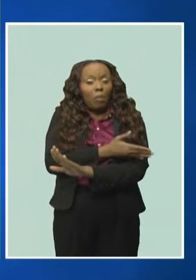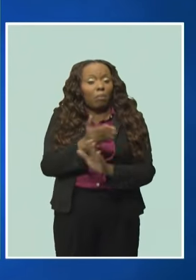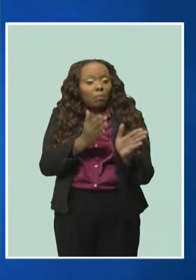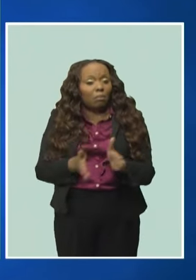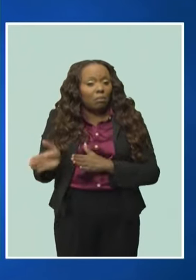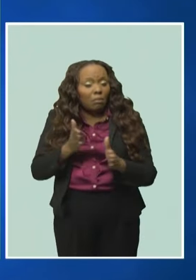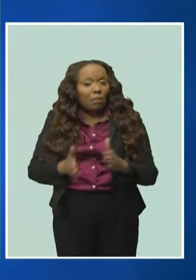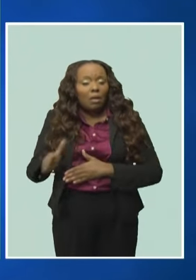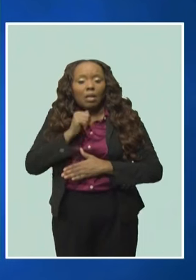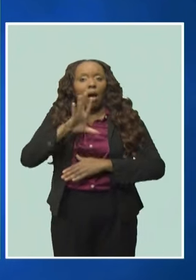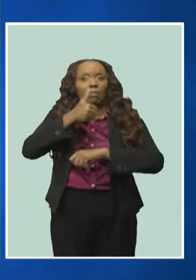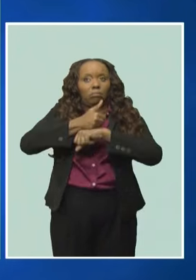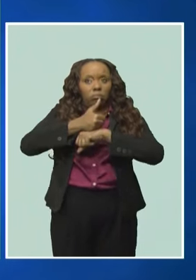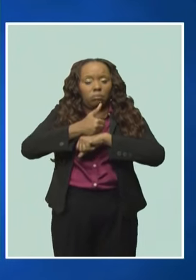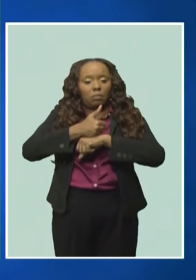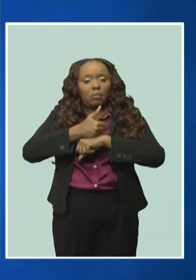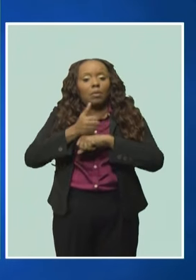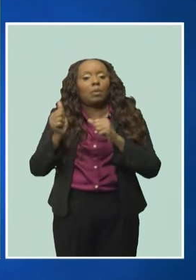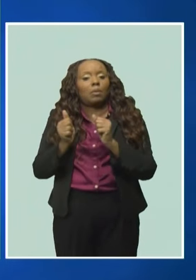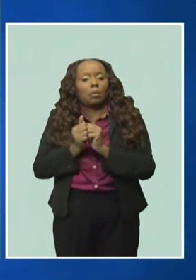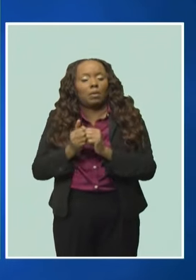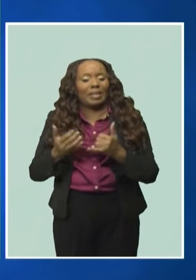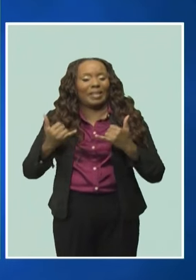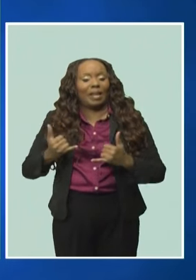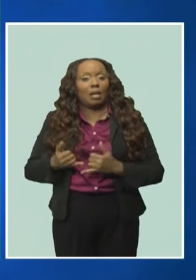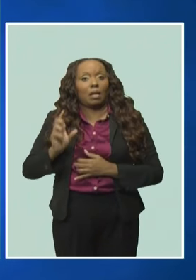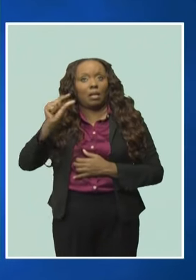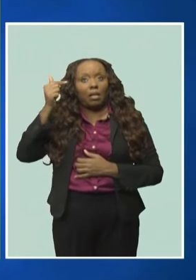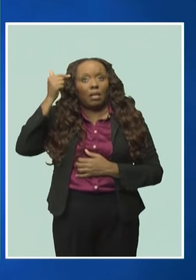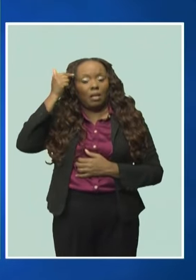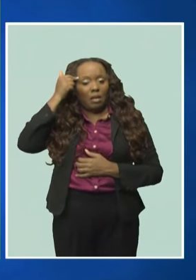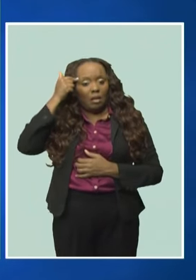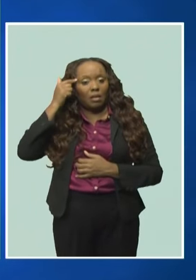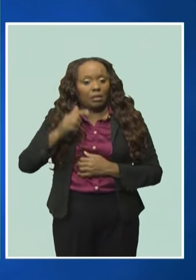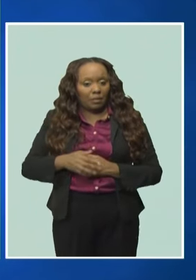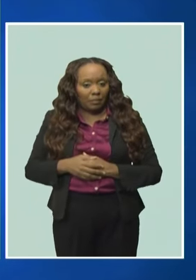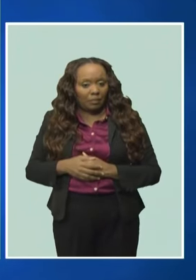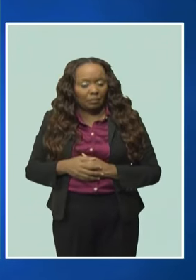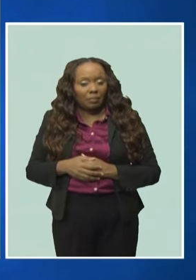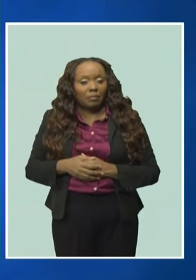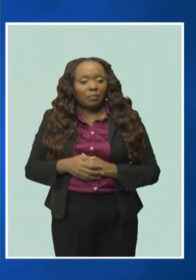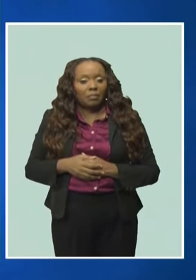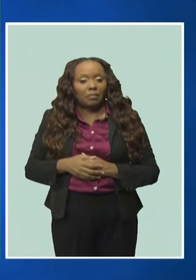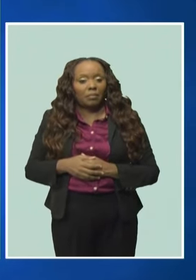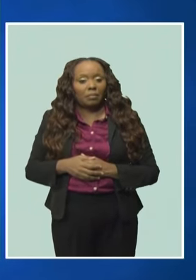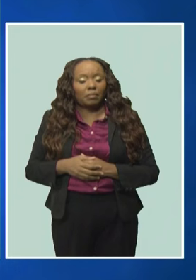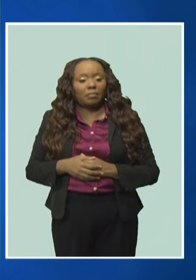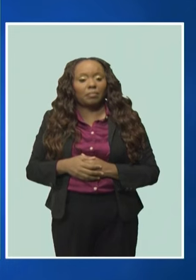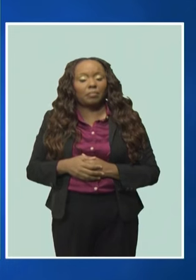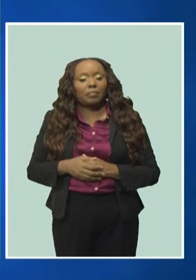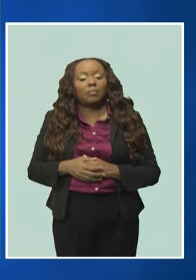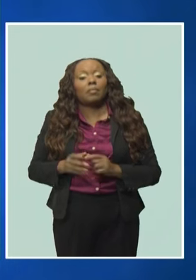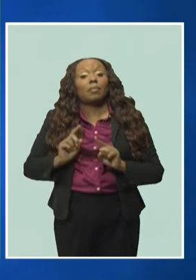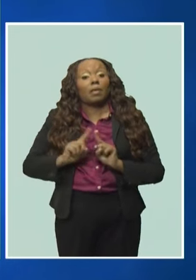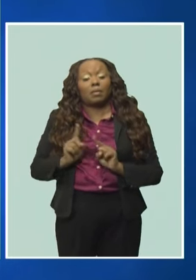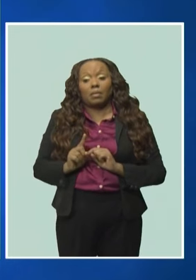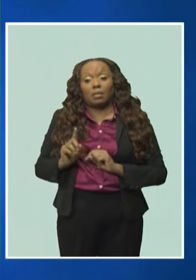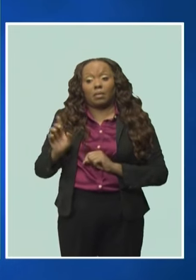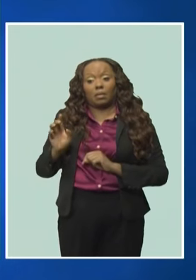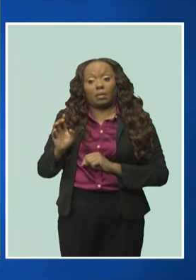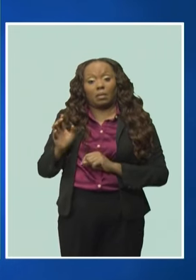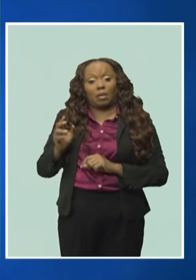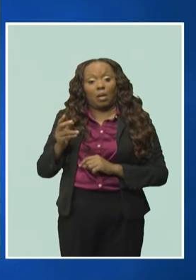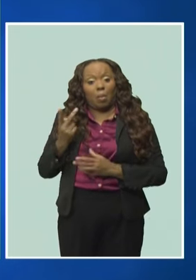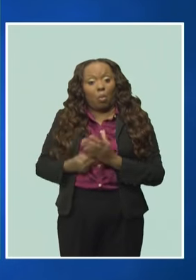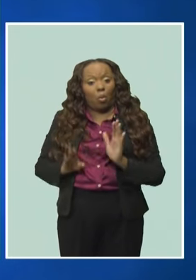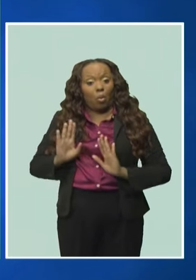not implemented by the current administration in Suriname. Additionally, Barbados and